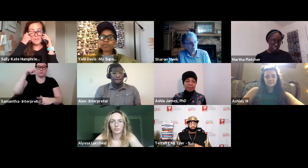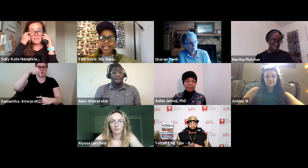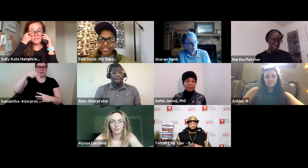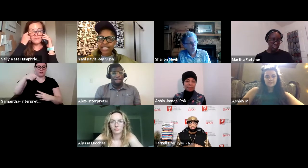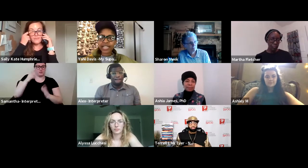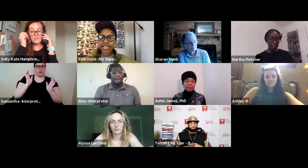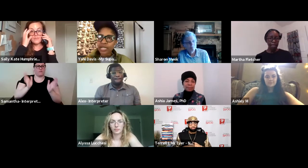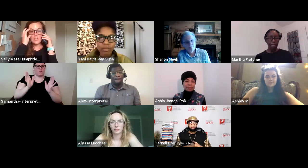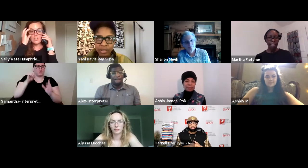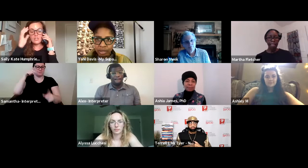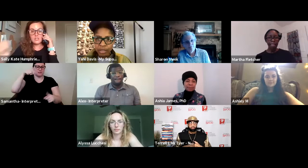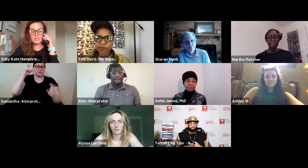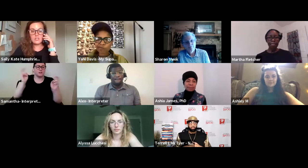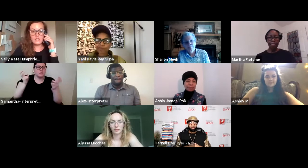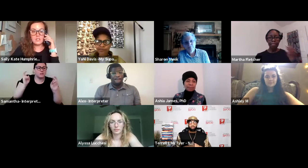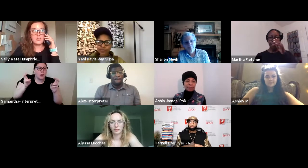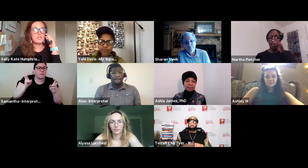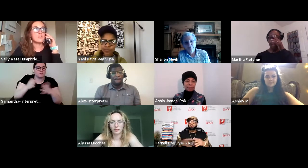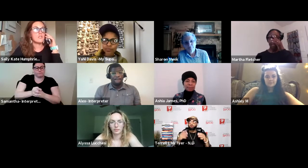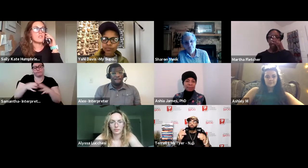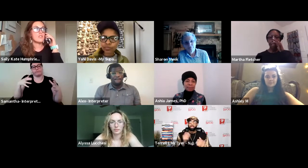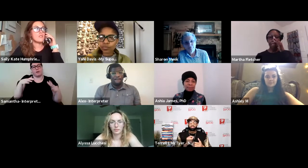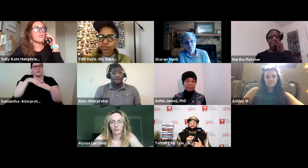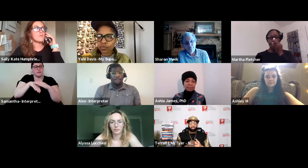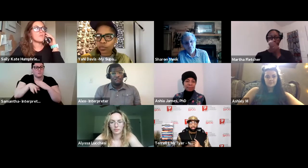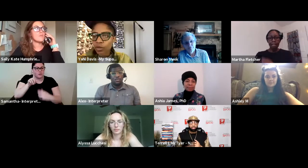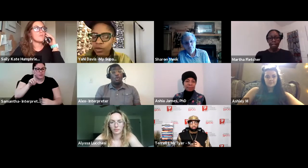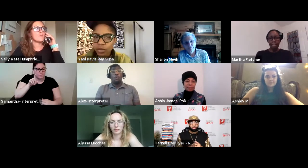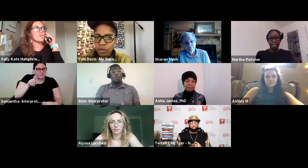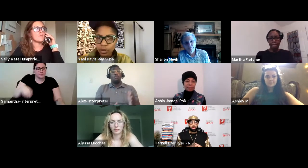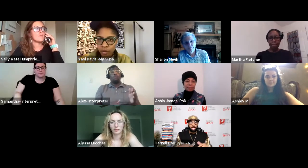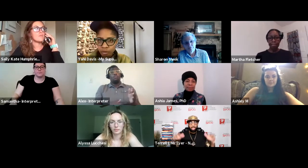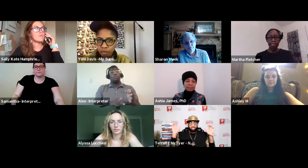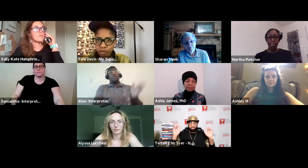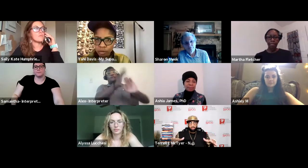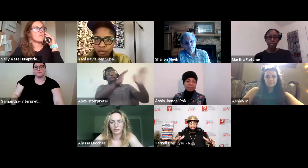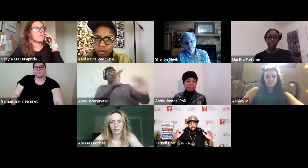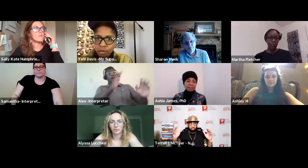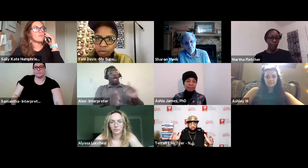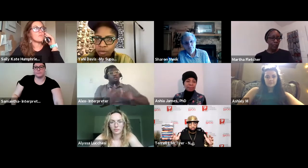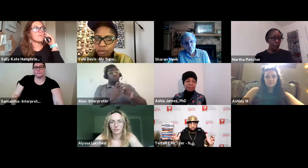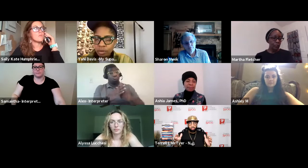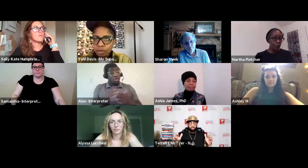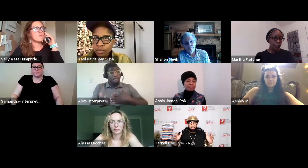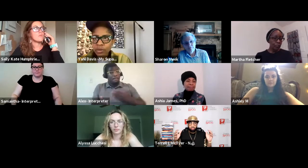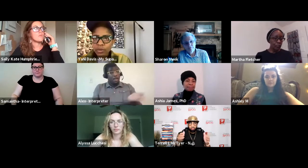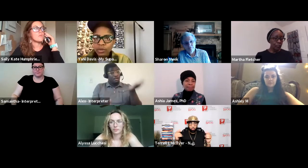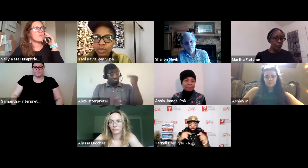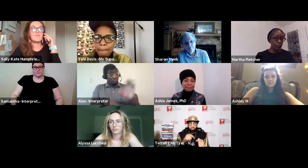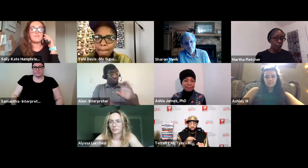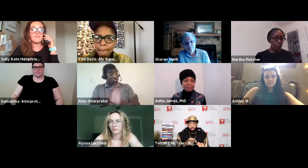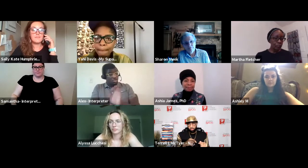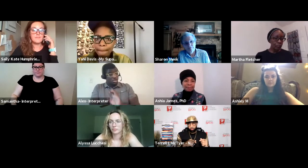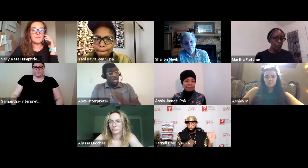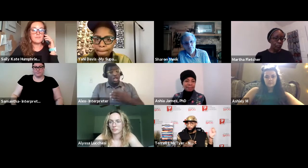and expanding accessibility? So when I started my last church, I like sought in scripture, Jesus, what